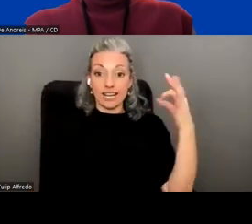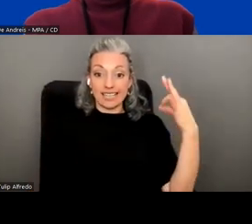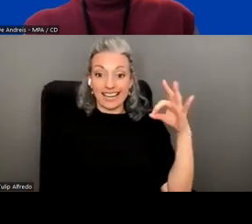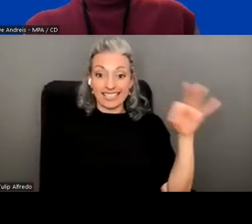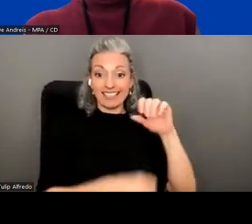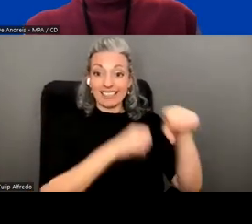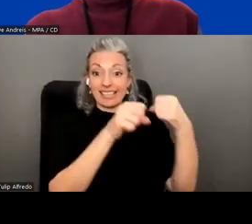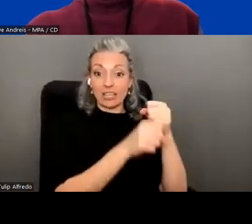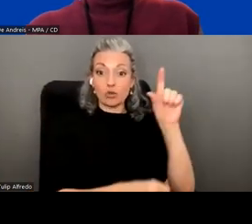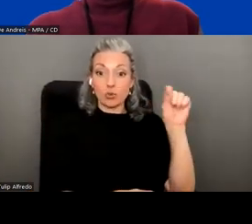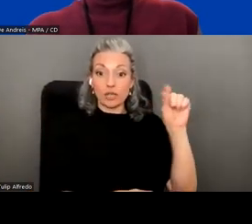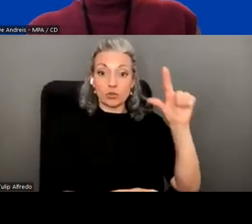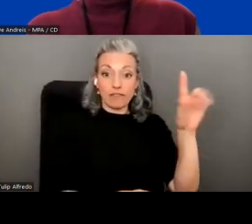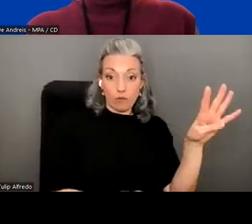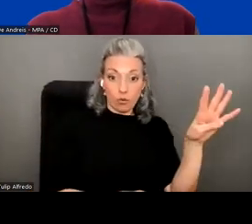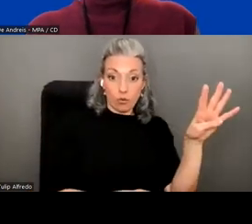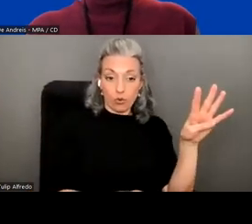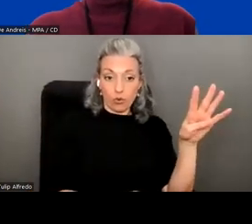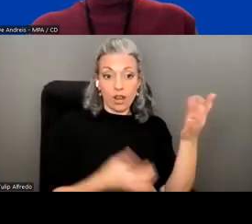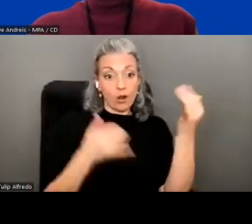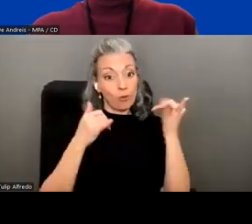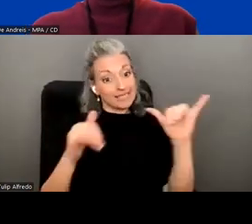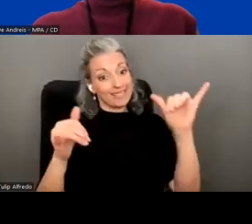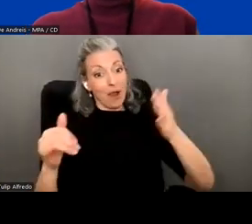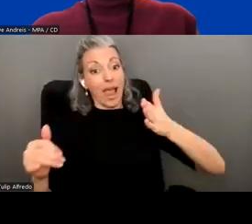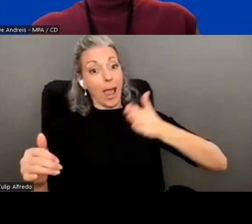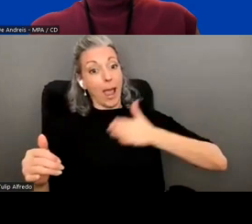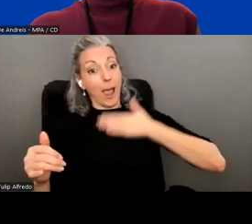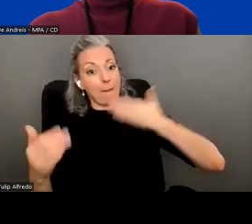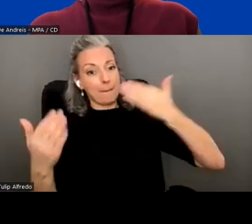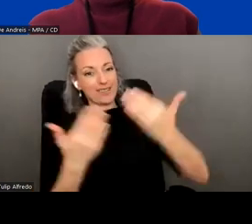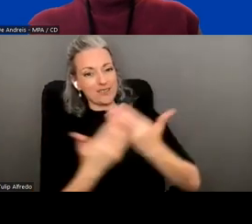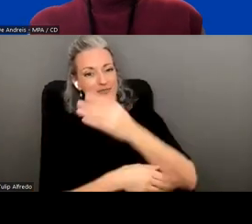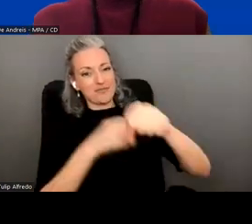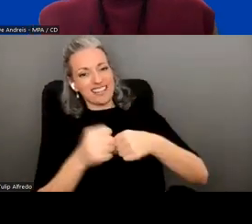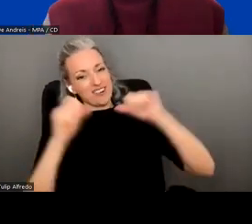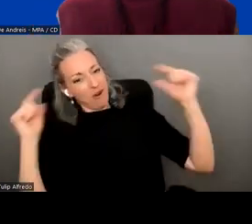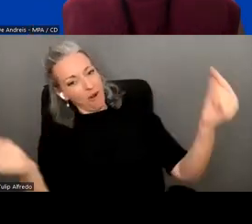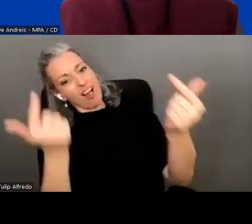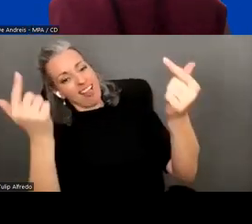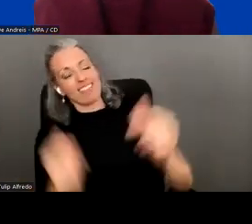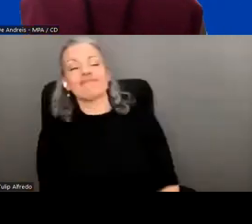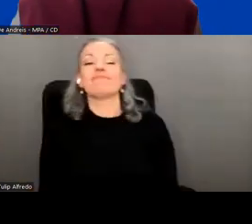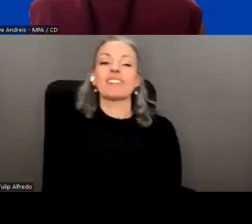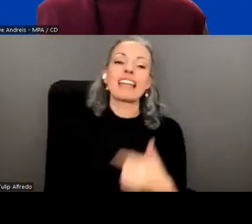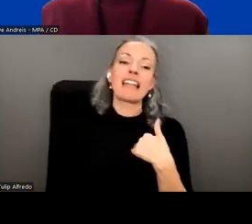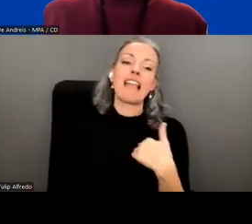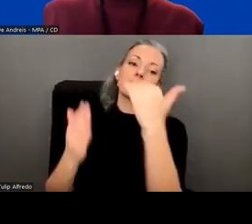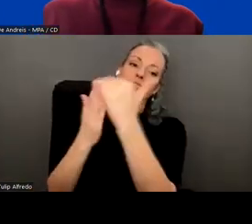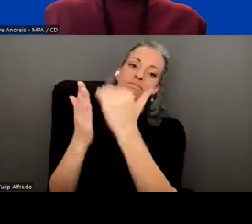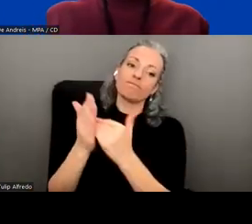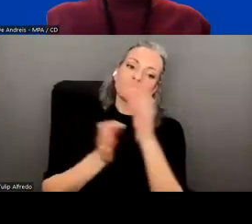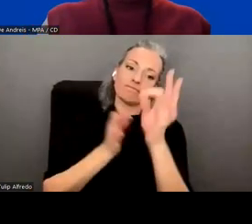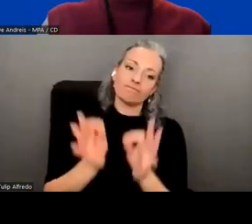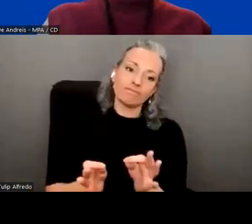2024. And we are still saying Happy New Year, everyone. I'm going to go over a few logistics. So let's move to